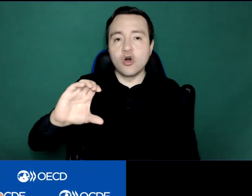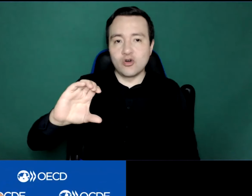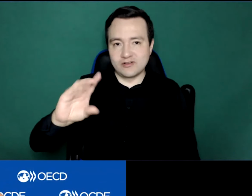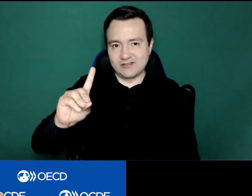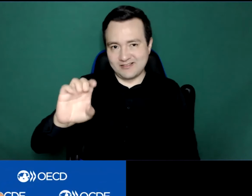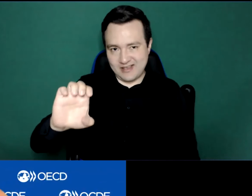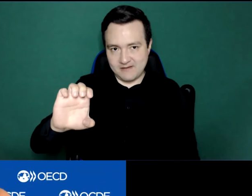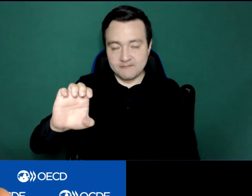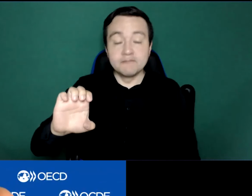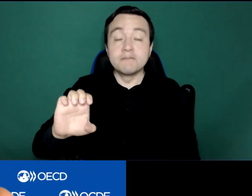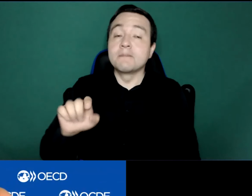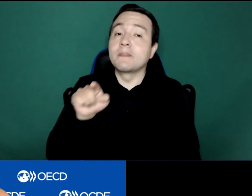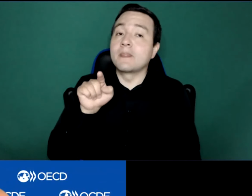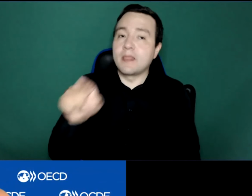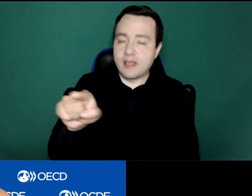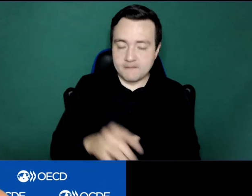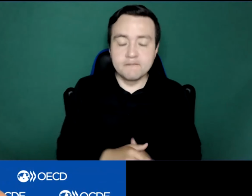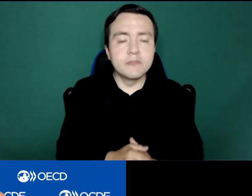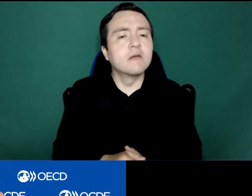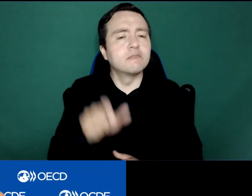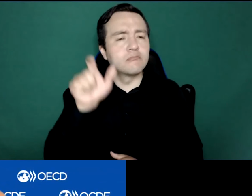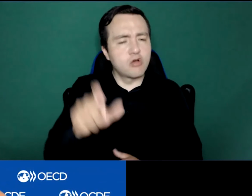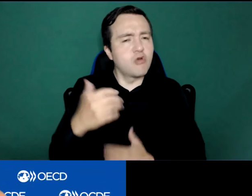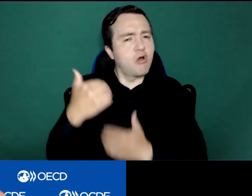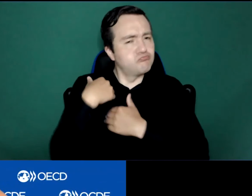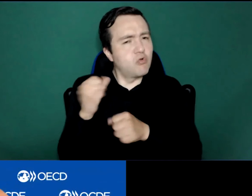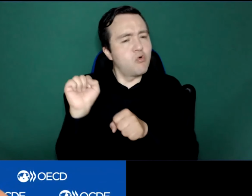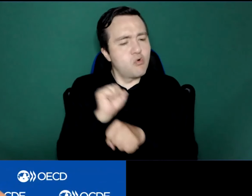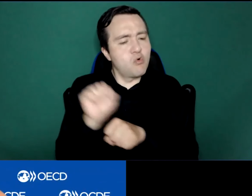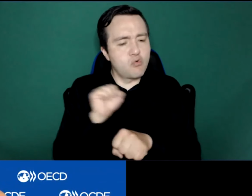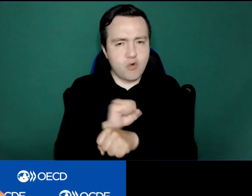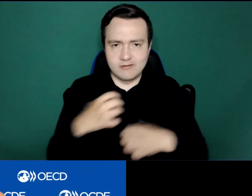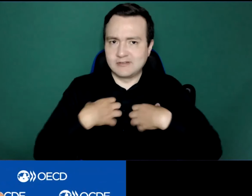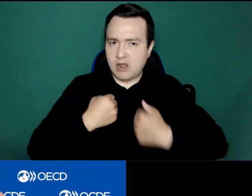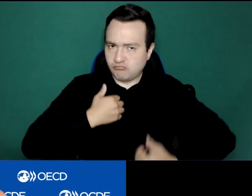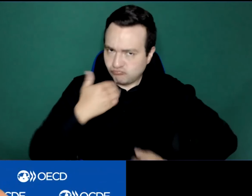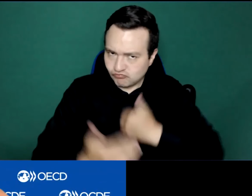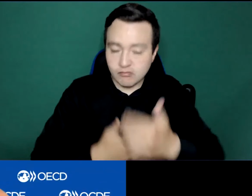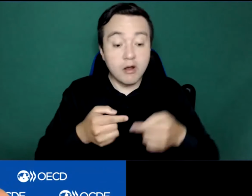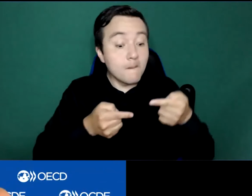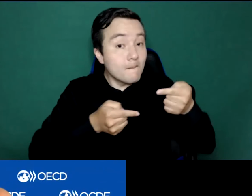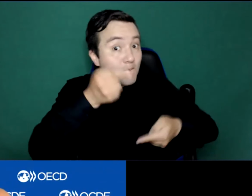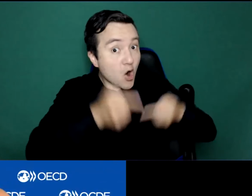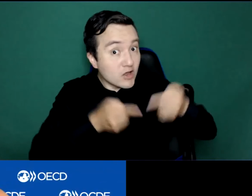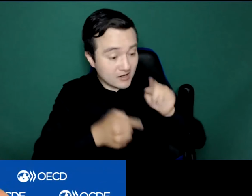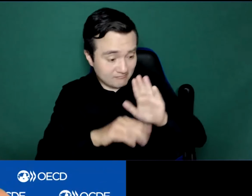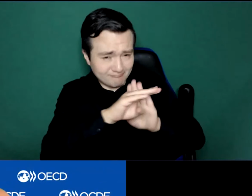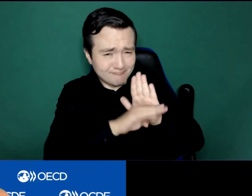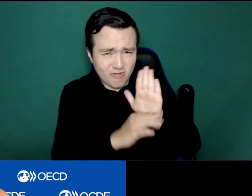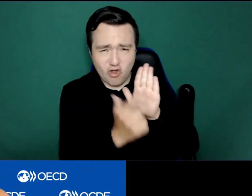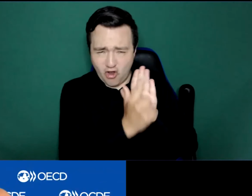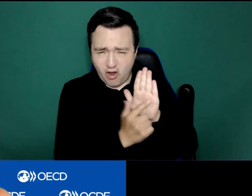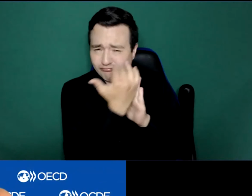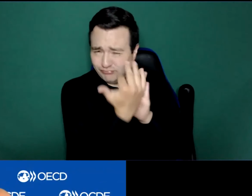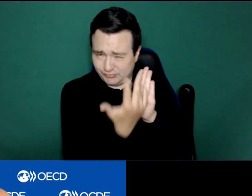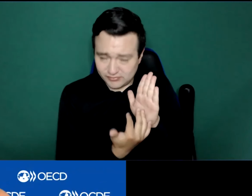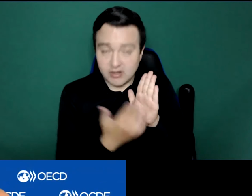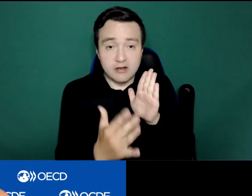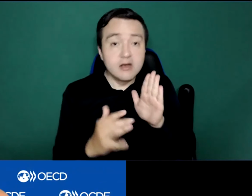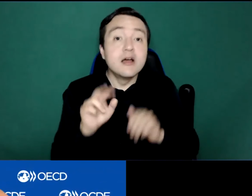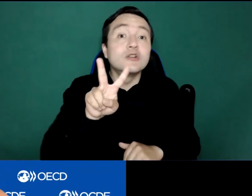more than 20 years. Currently, he supervises the technical work in the areas of health statistics, health systems